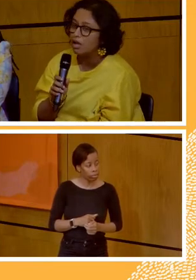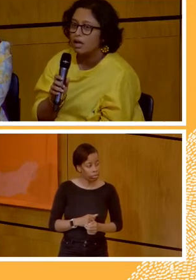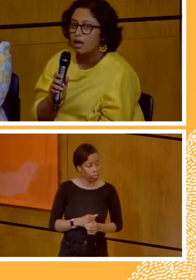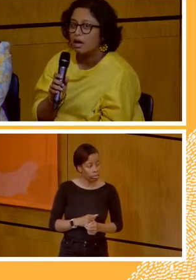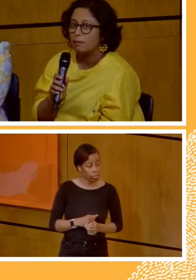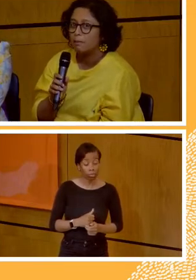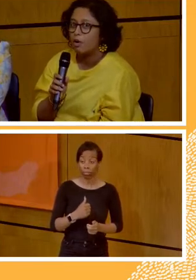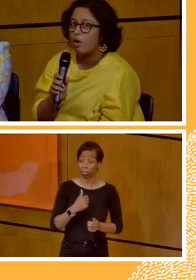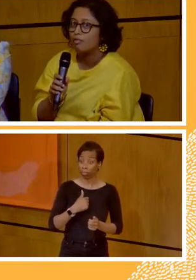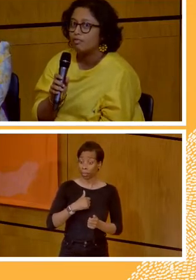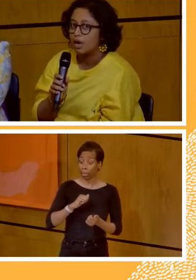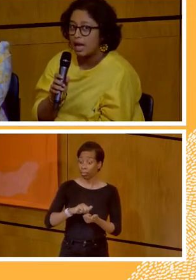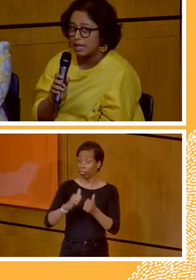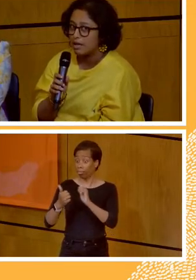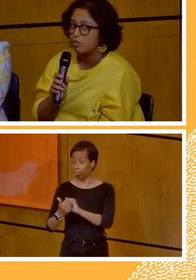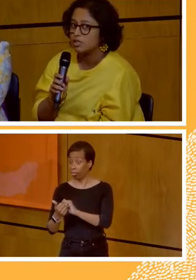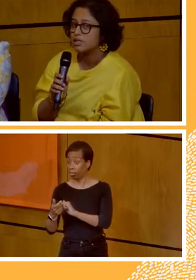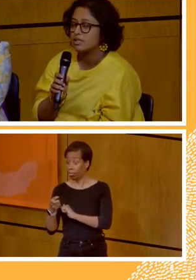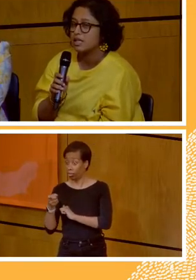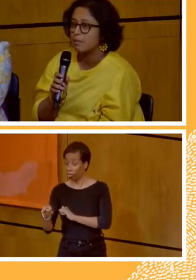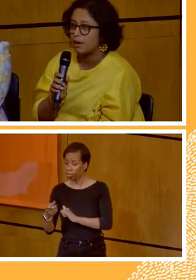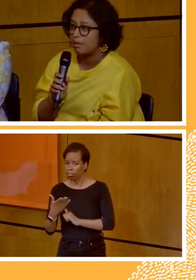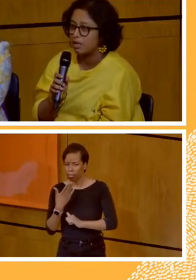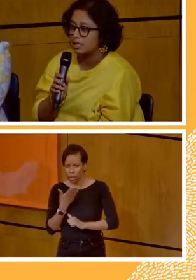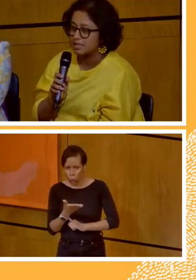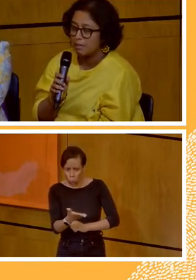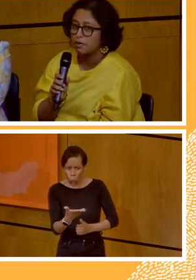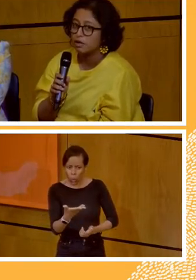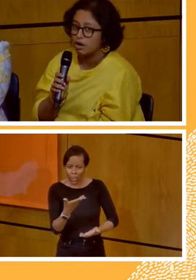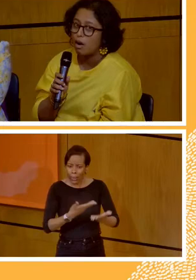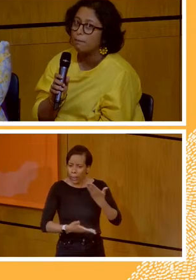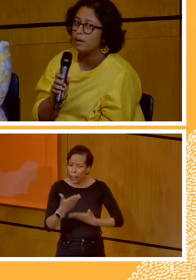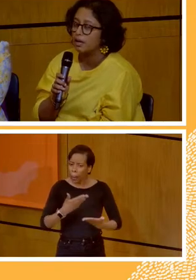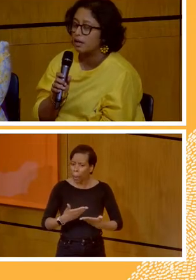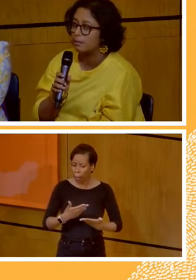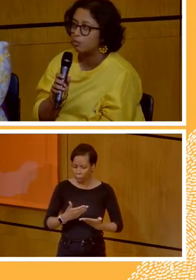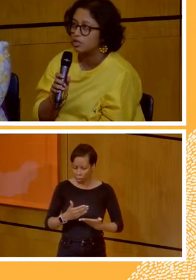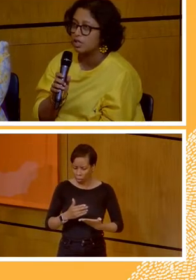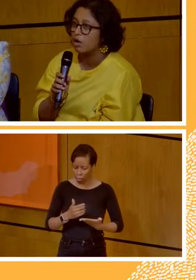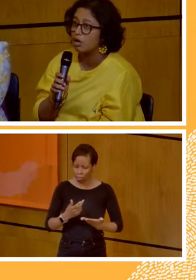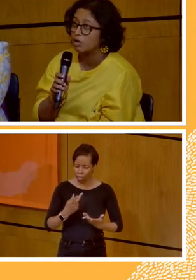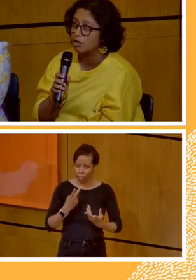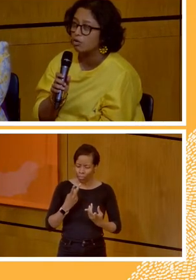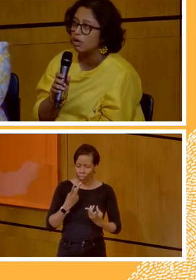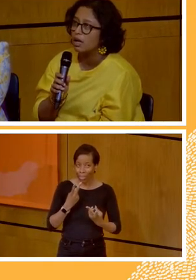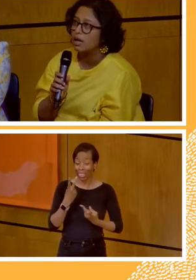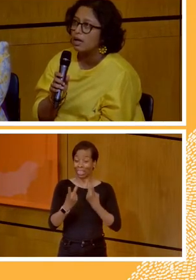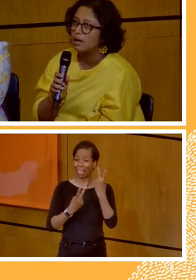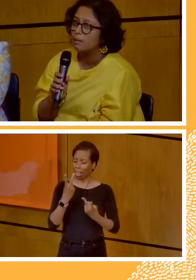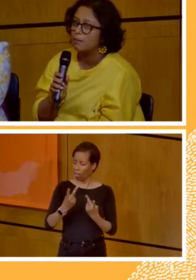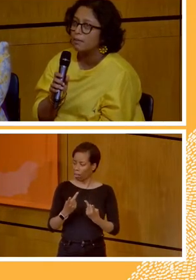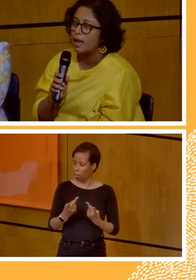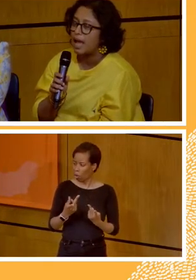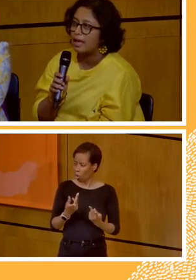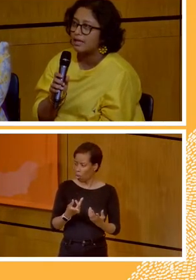song of ragi, which is their primary staple crop, which they all grow.